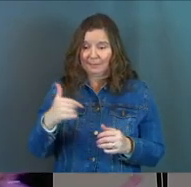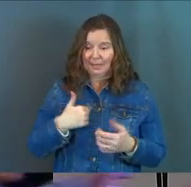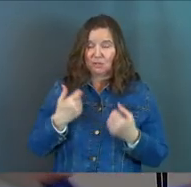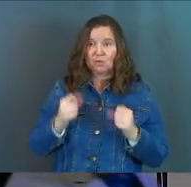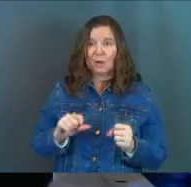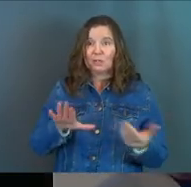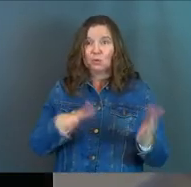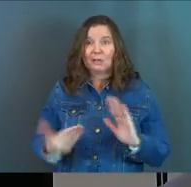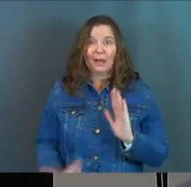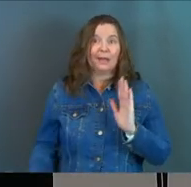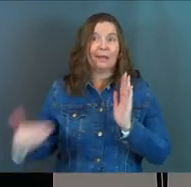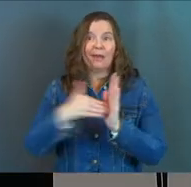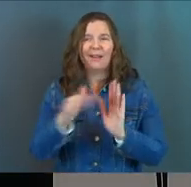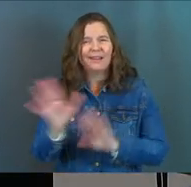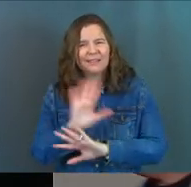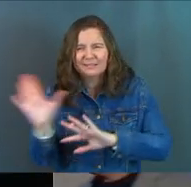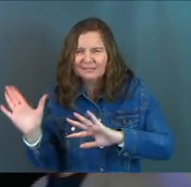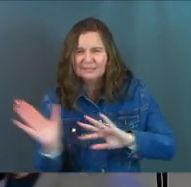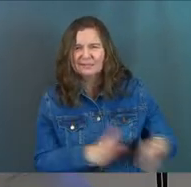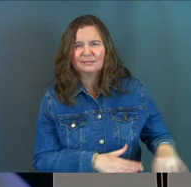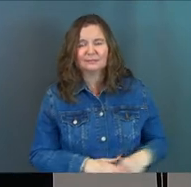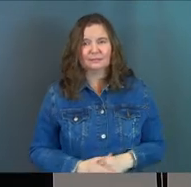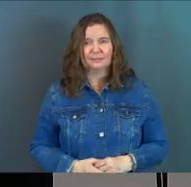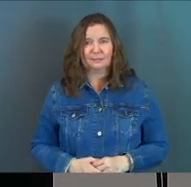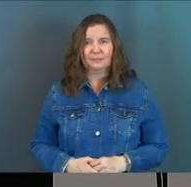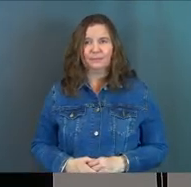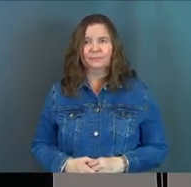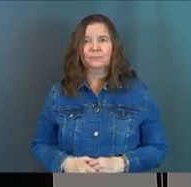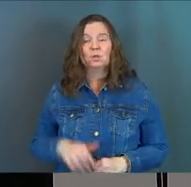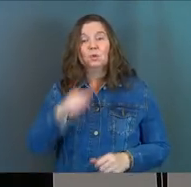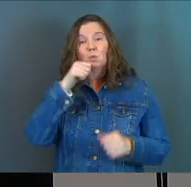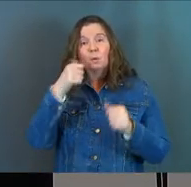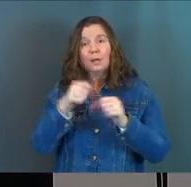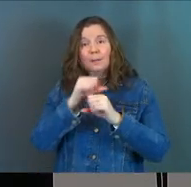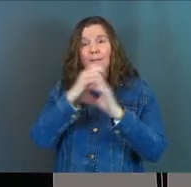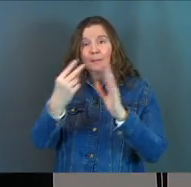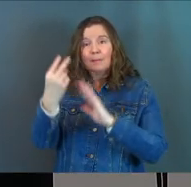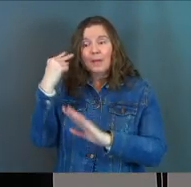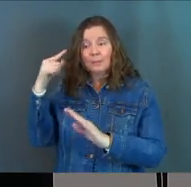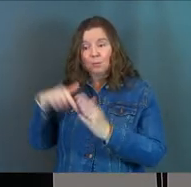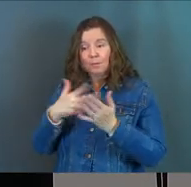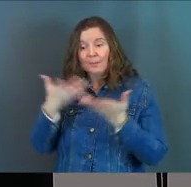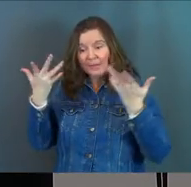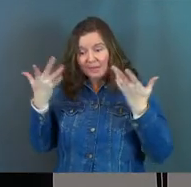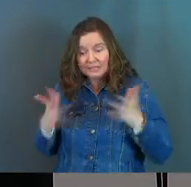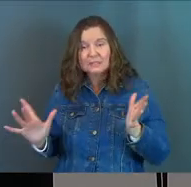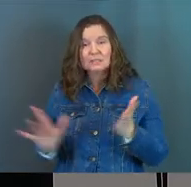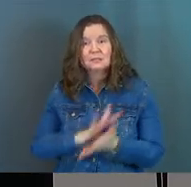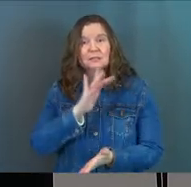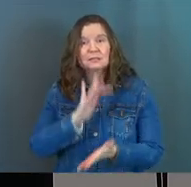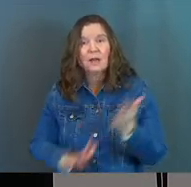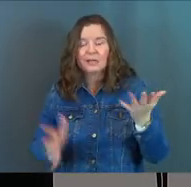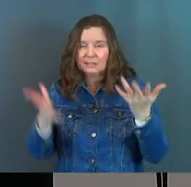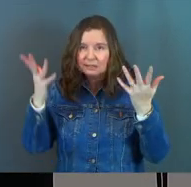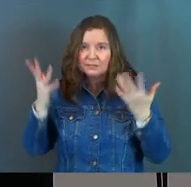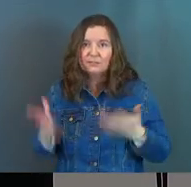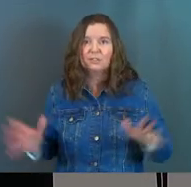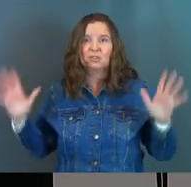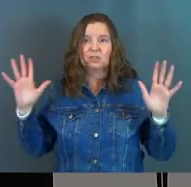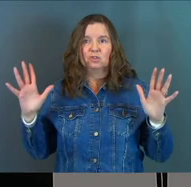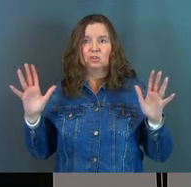trying to like die all over again. No. To remember this is to remember that it's done and it's